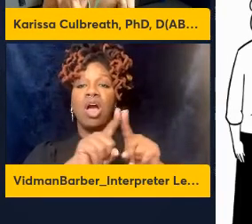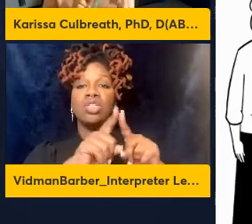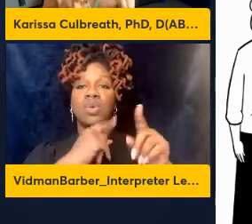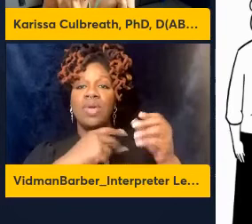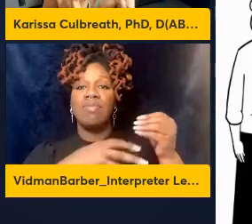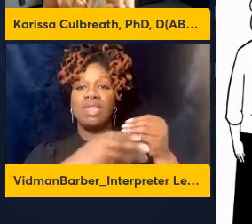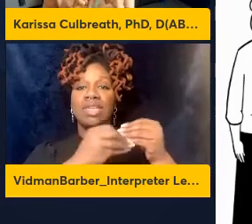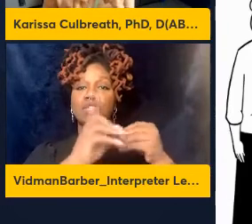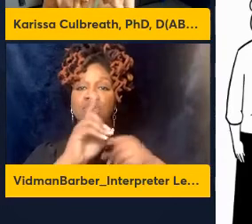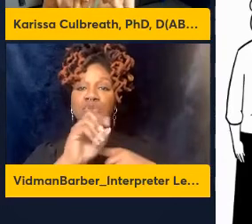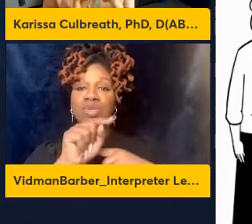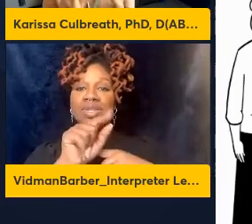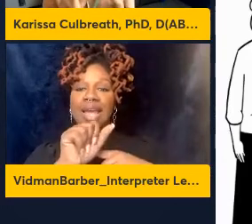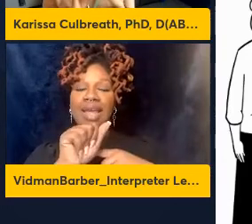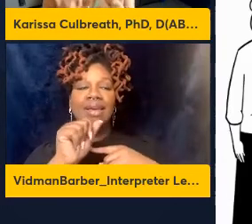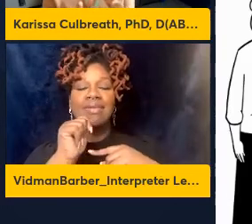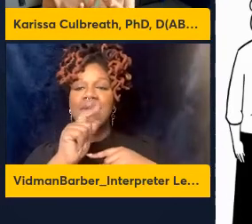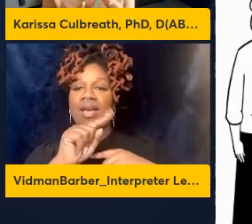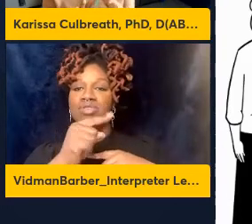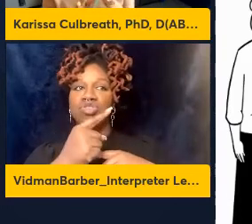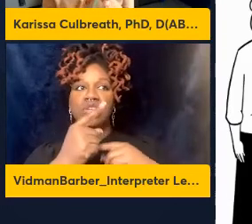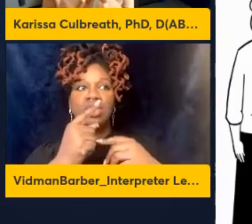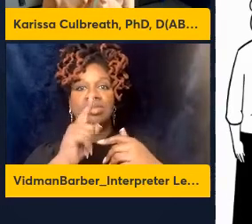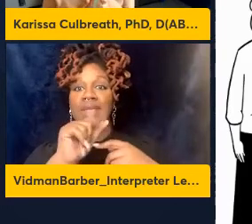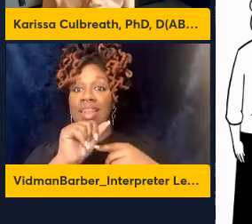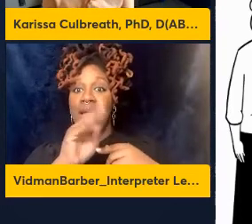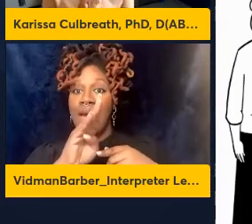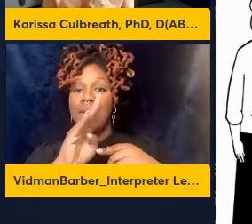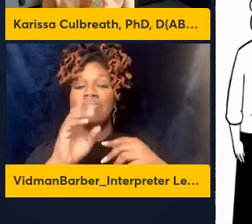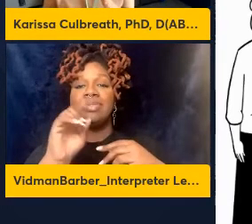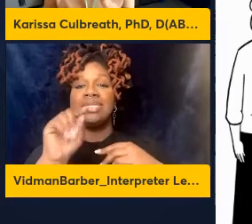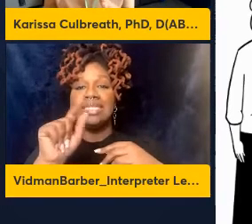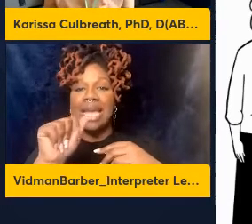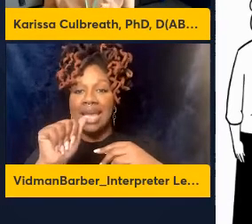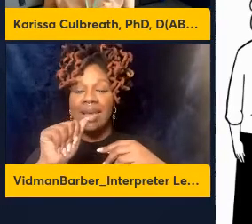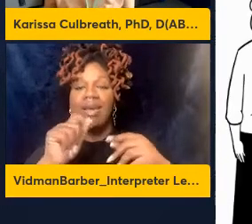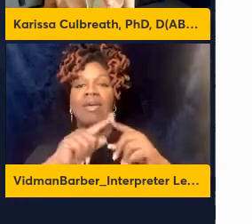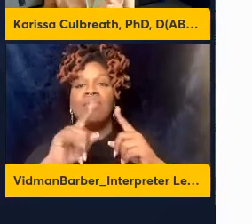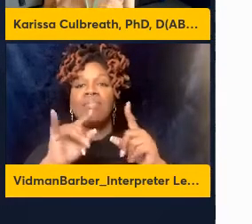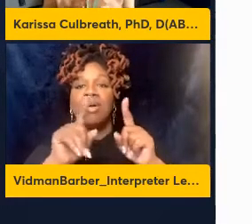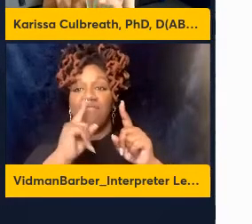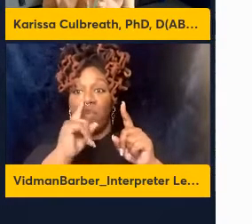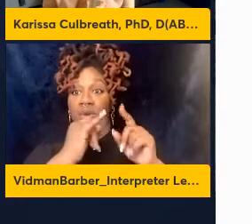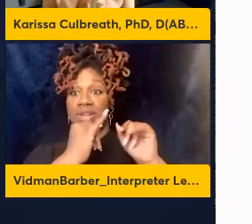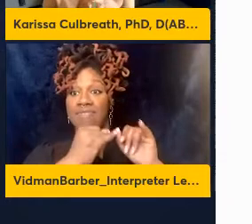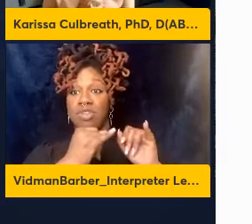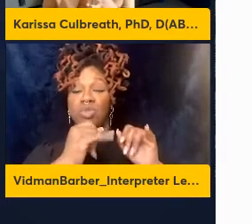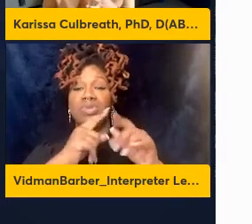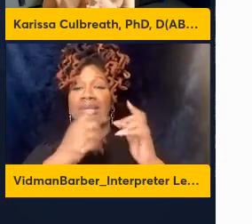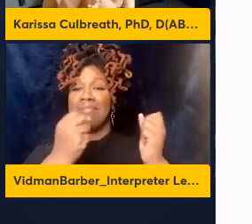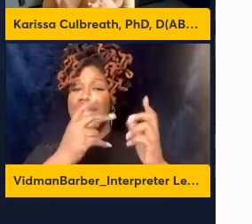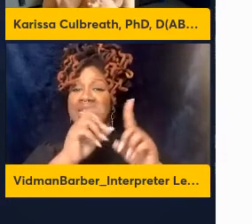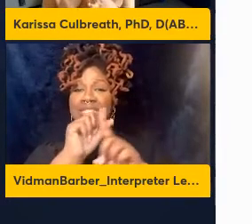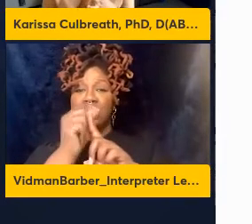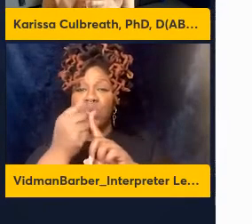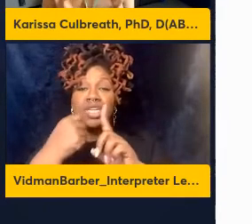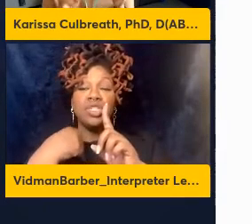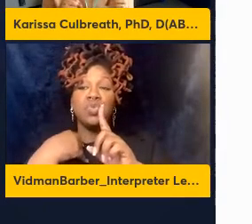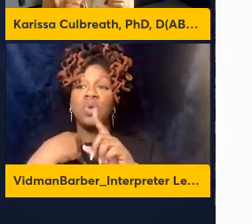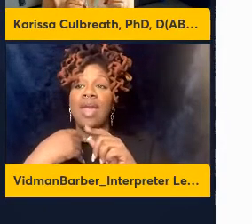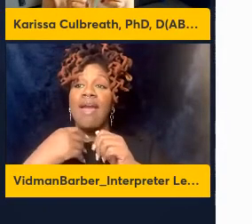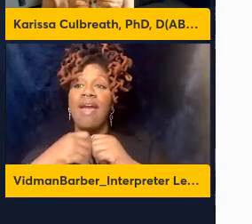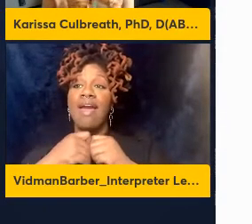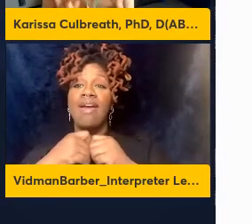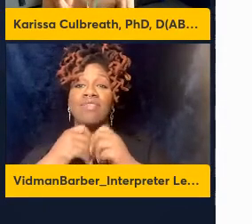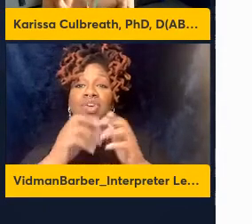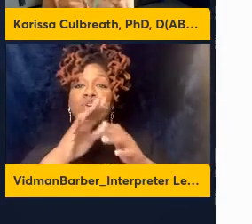data beyond just the laboratory data for that individual. In many cases, we have